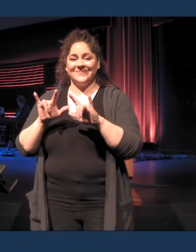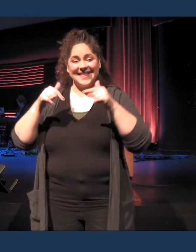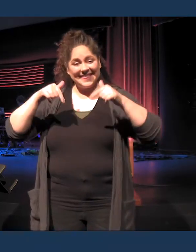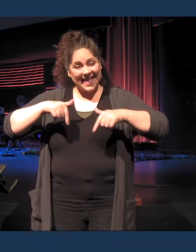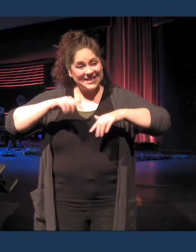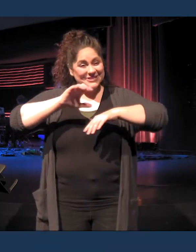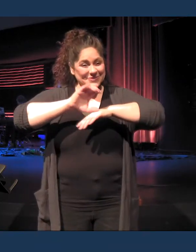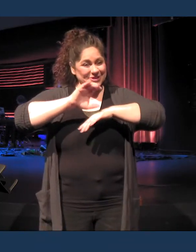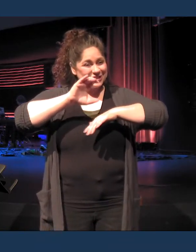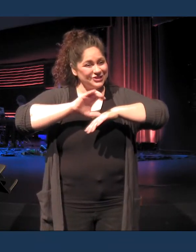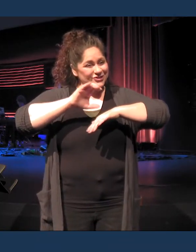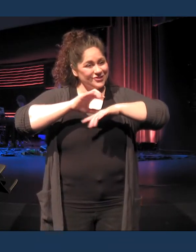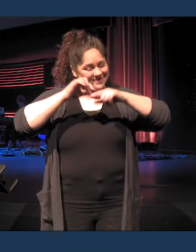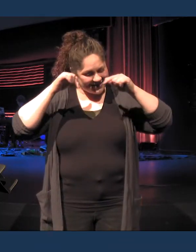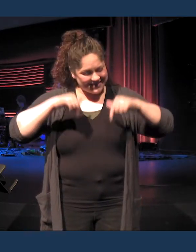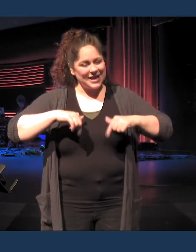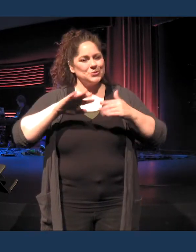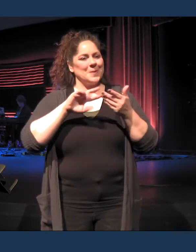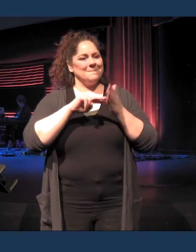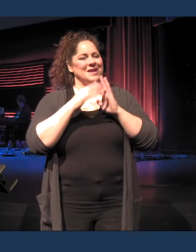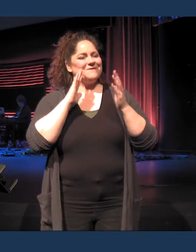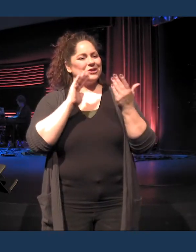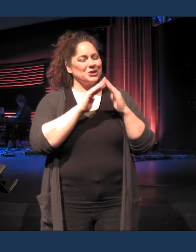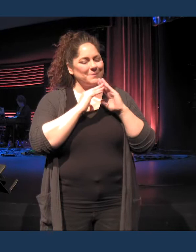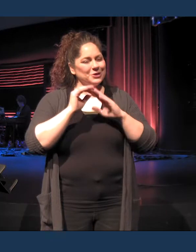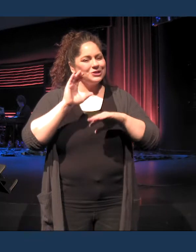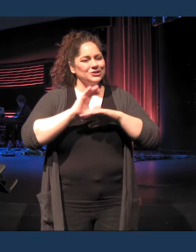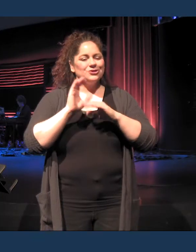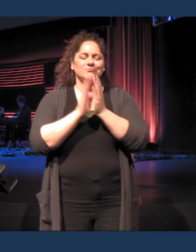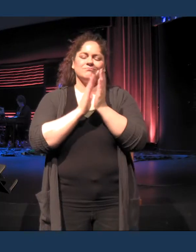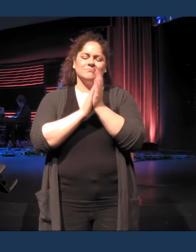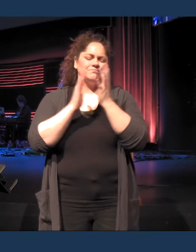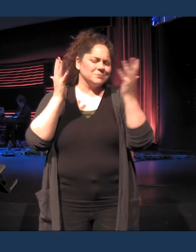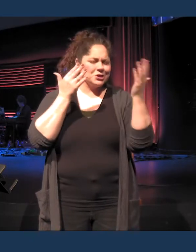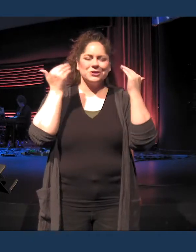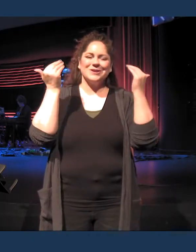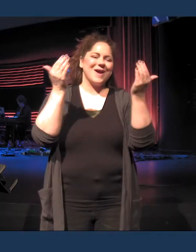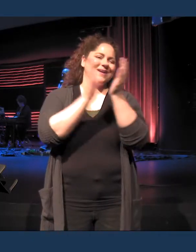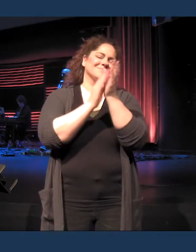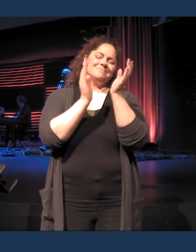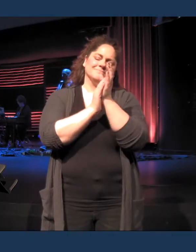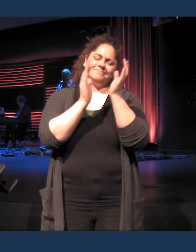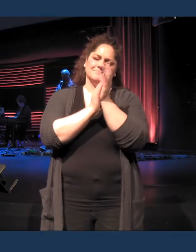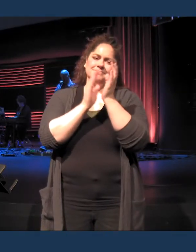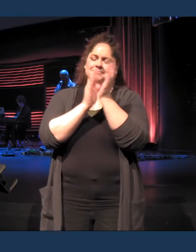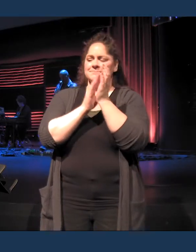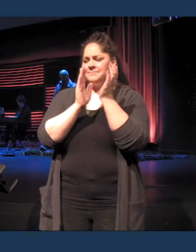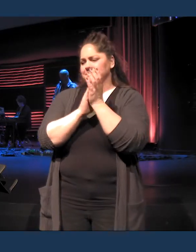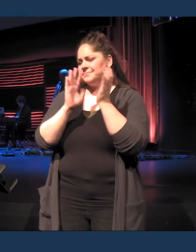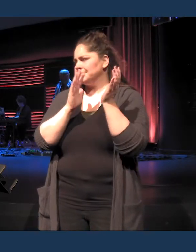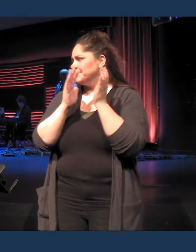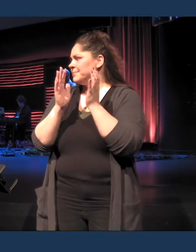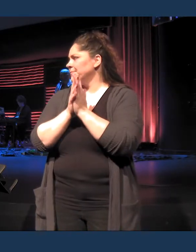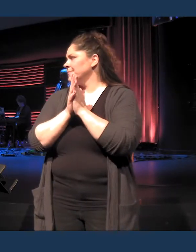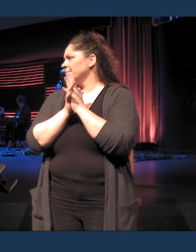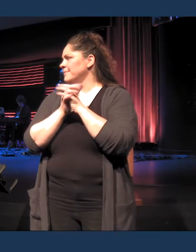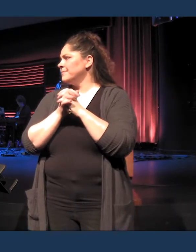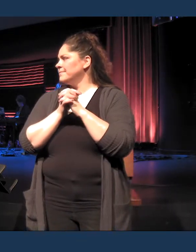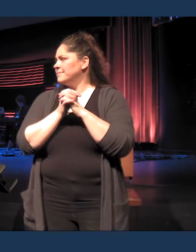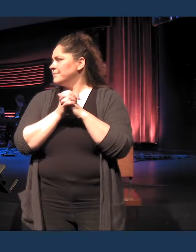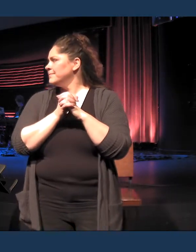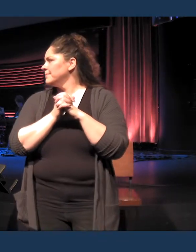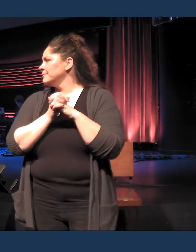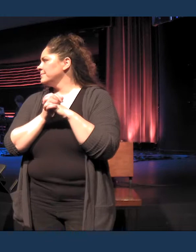church is about, guys. This is what community and church is about. If you want to clap, why not? Let's do it. Love these